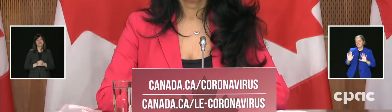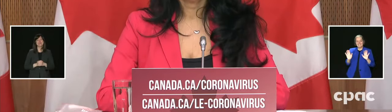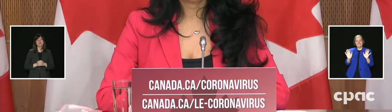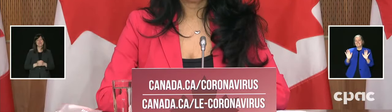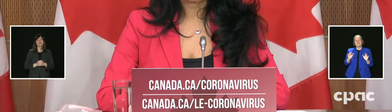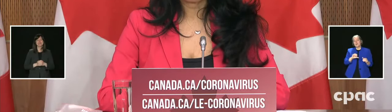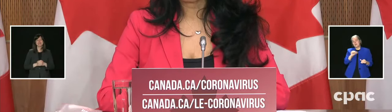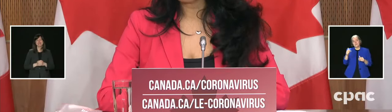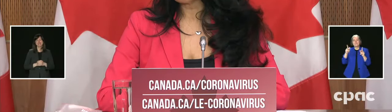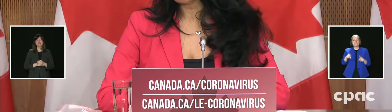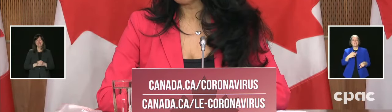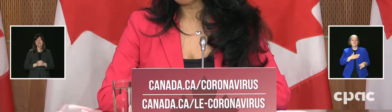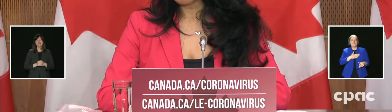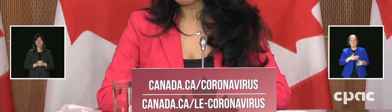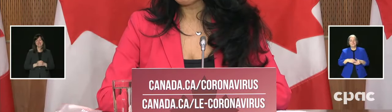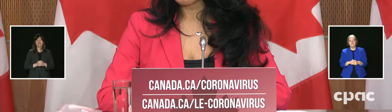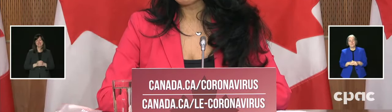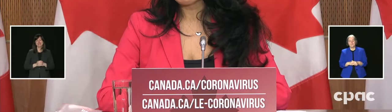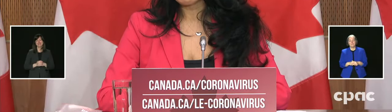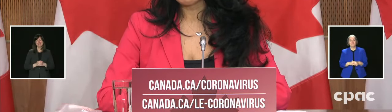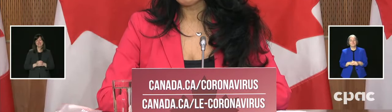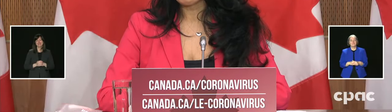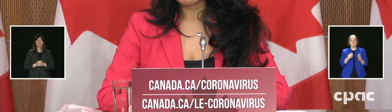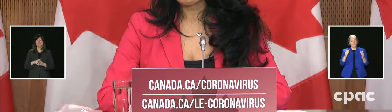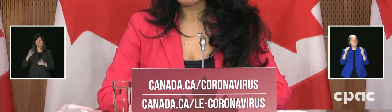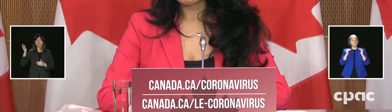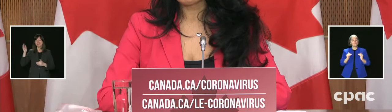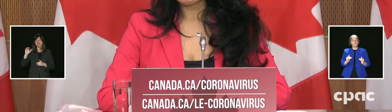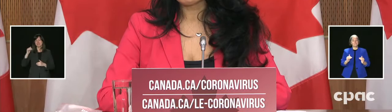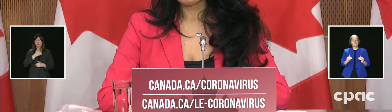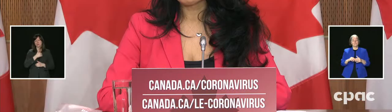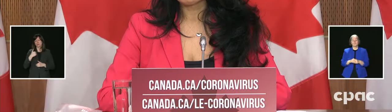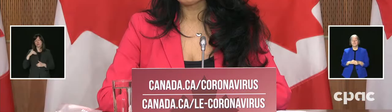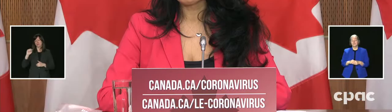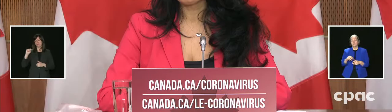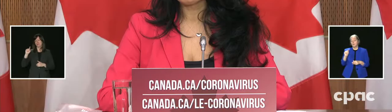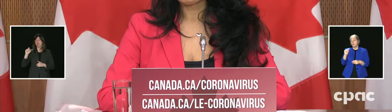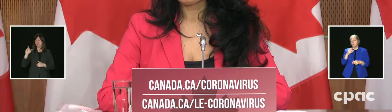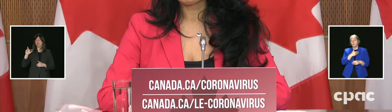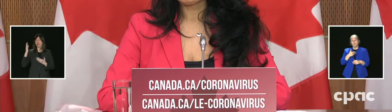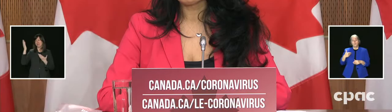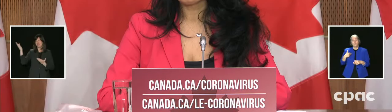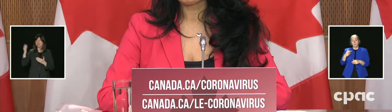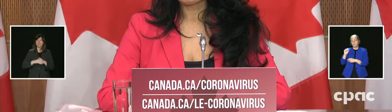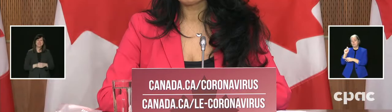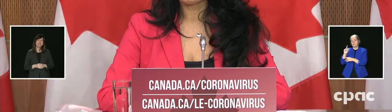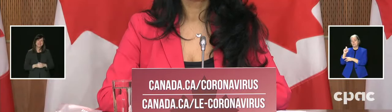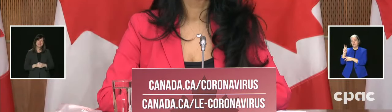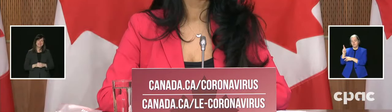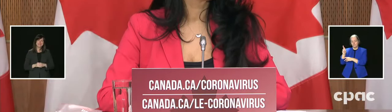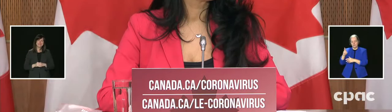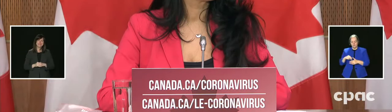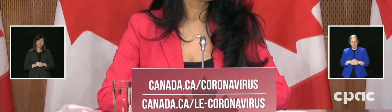Thank you. Merci. Our next question, Alex Ballingall, Toronto Star. Your line is open. À vous la parole.